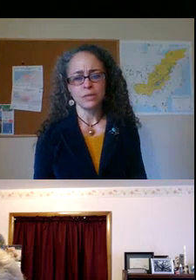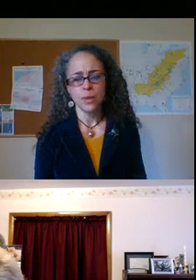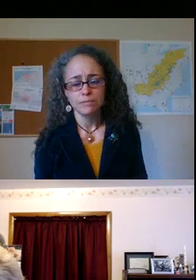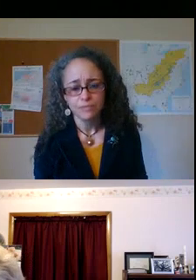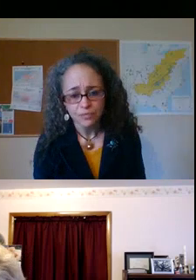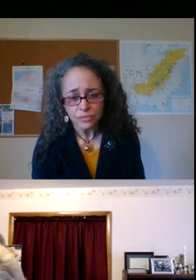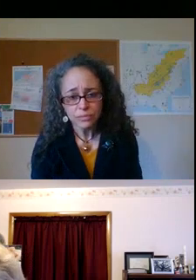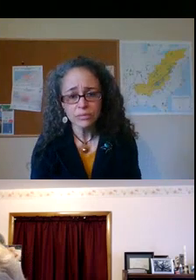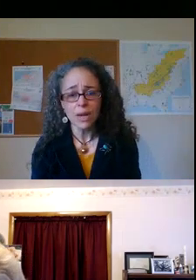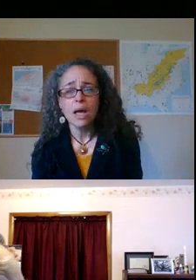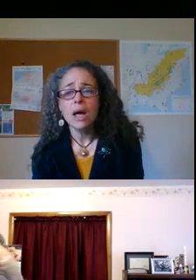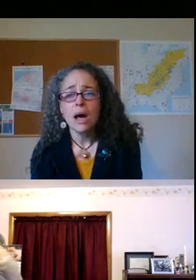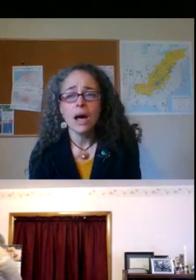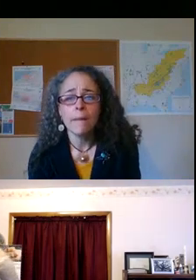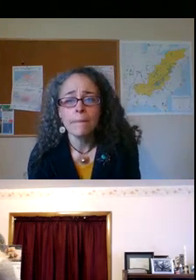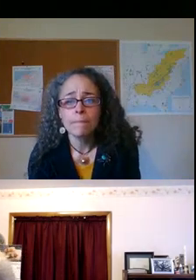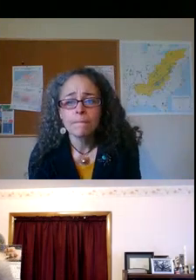think JCC as well.